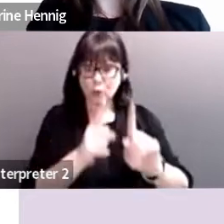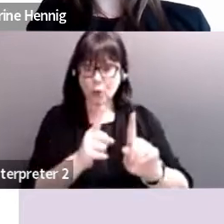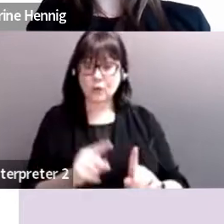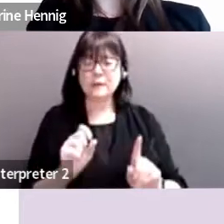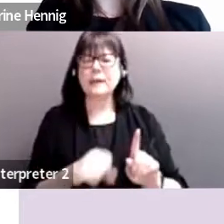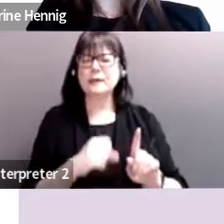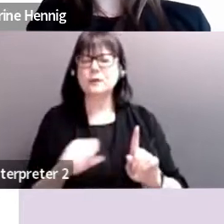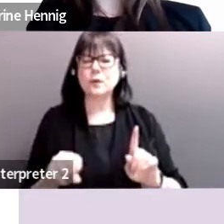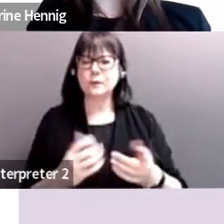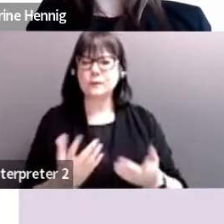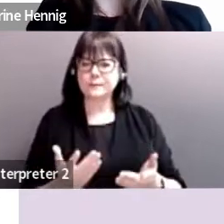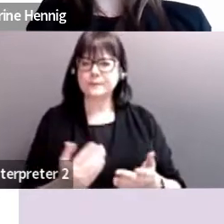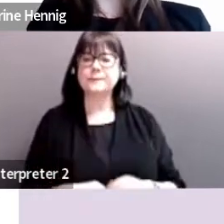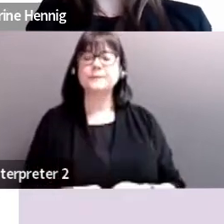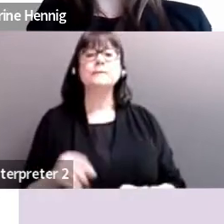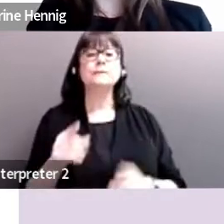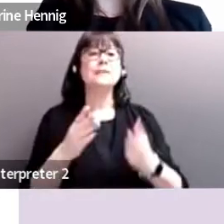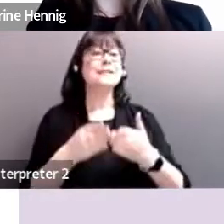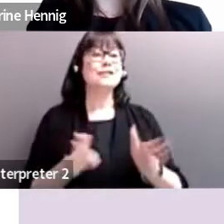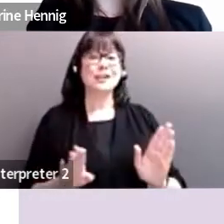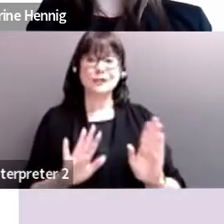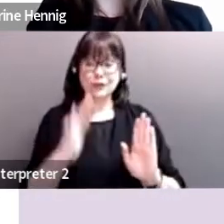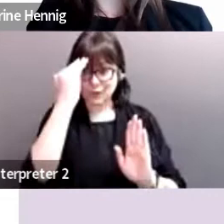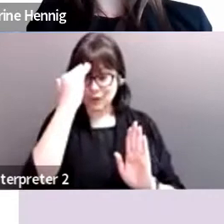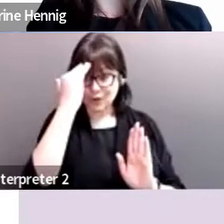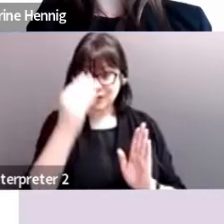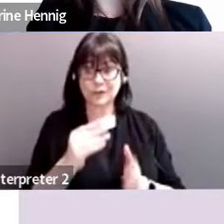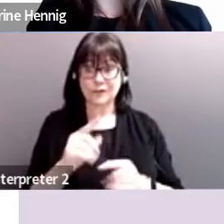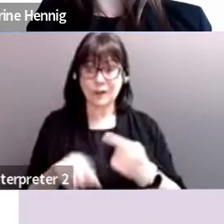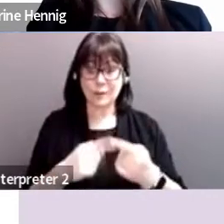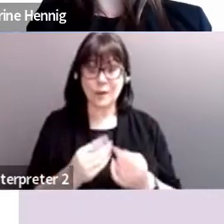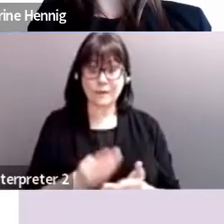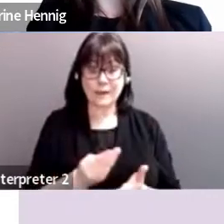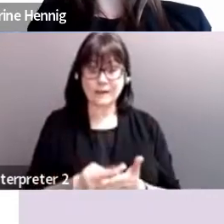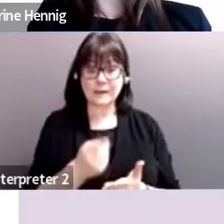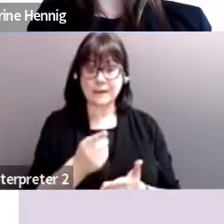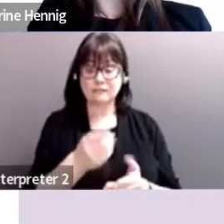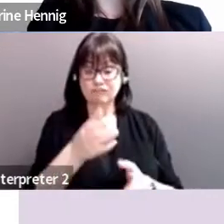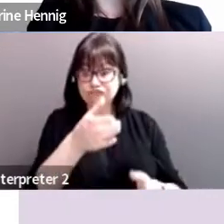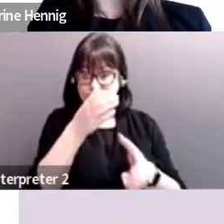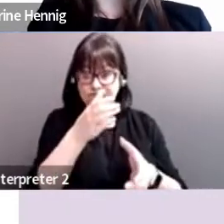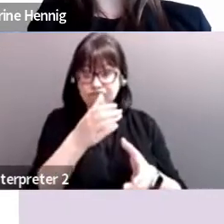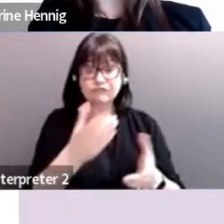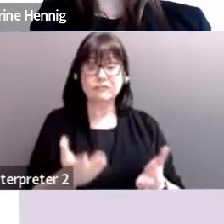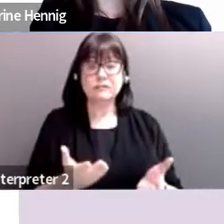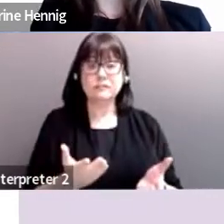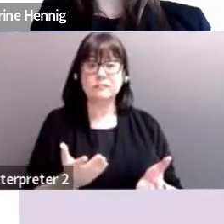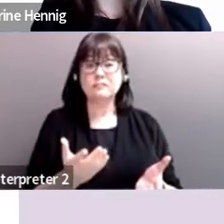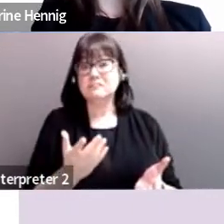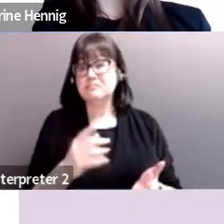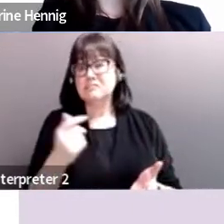strong is your knowledge of funding in general? And is there any outside business relationship you can use to leverage and guide you with your